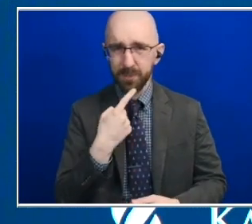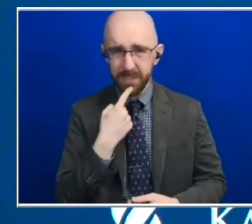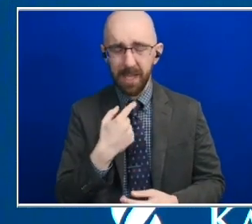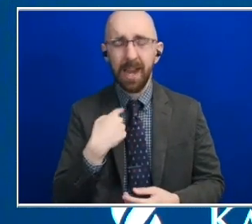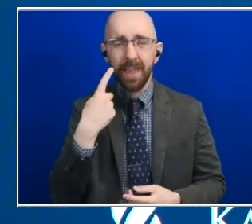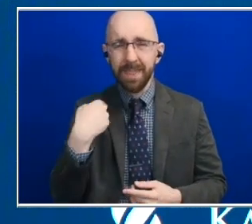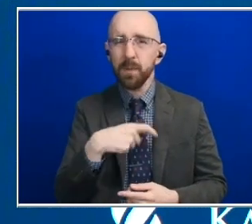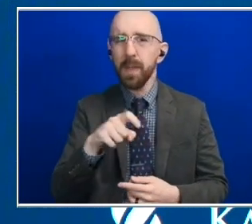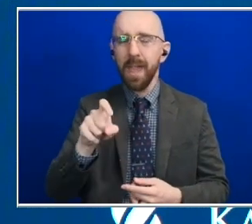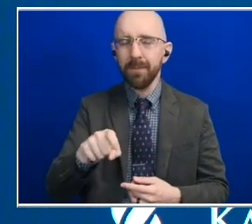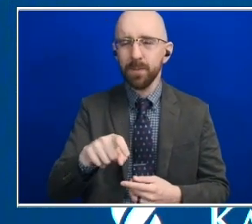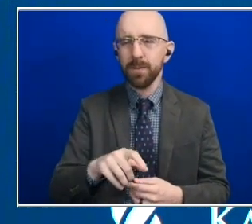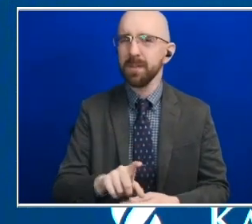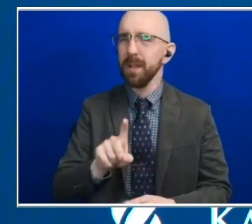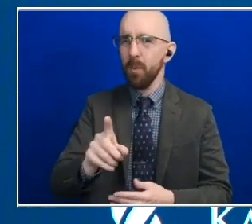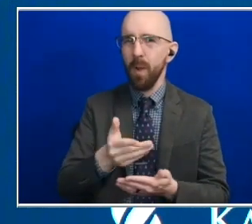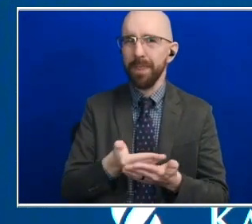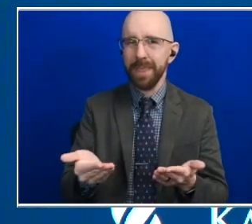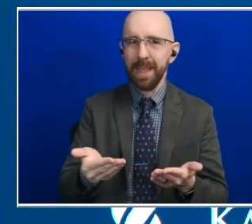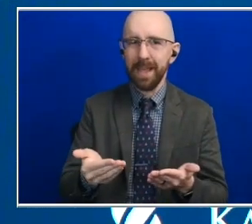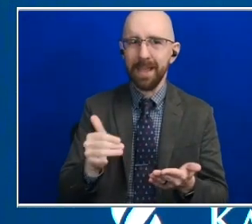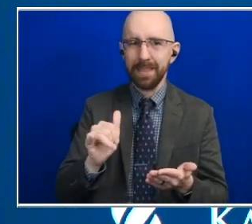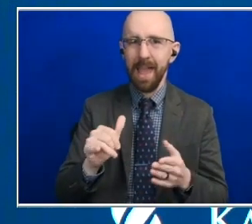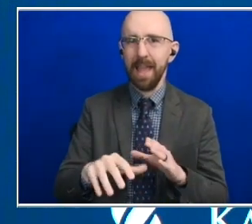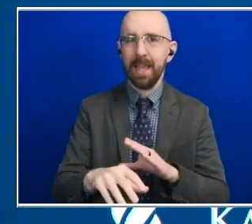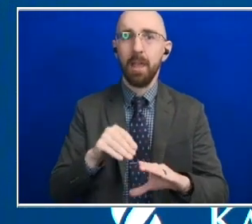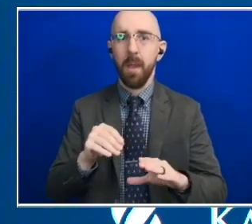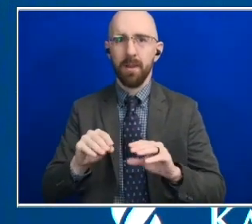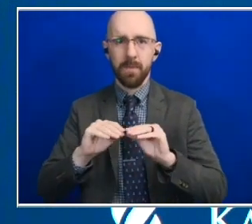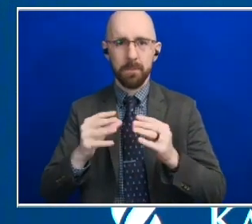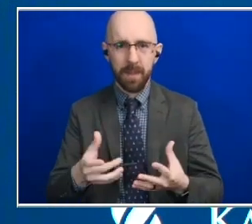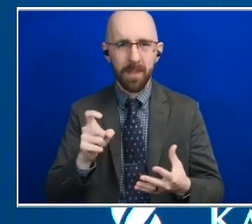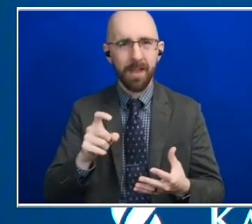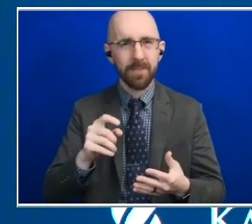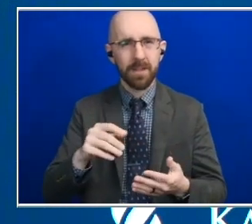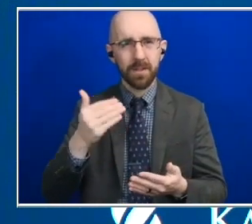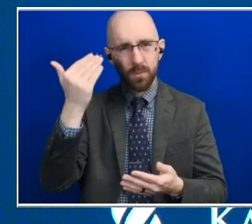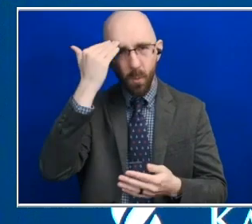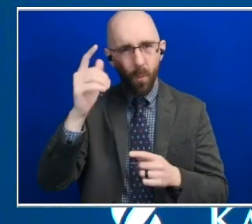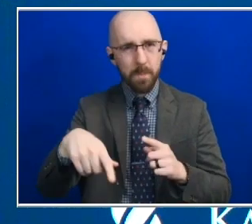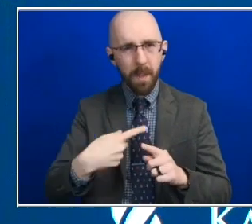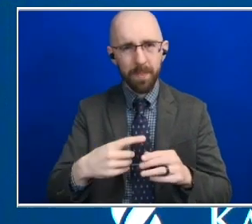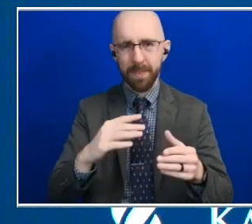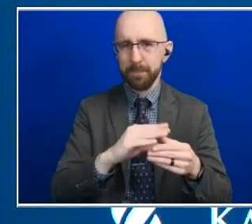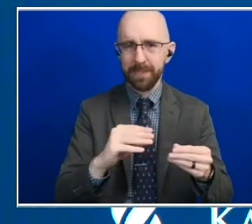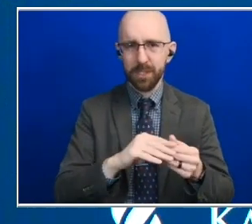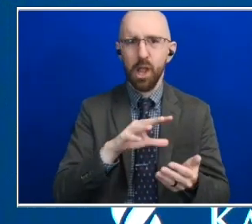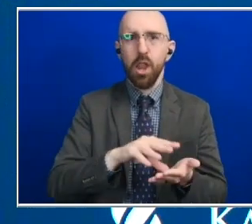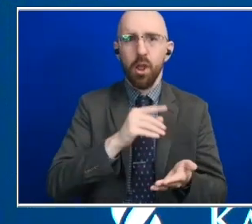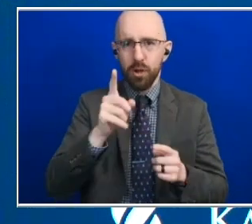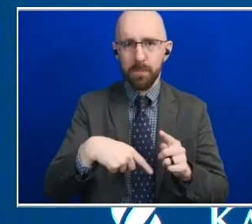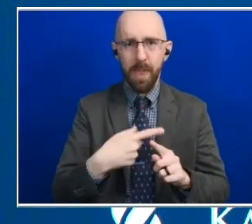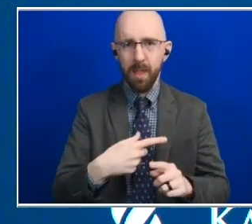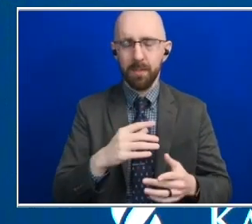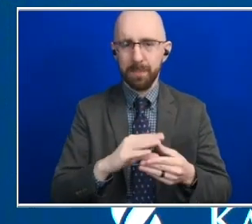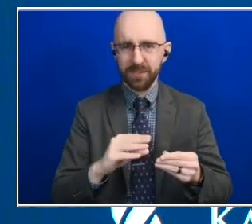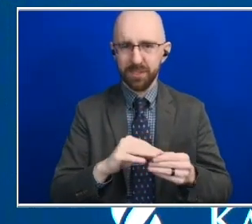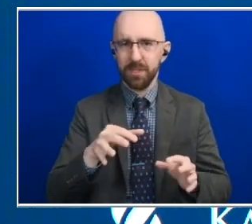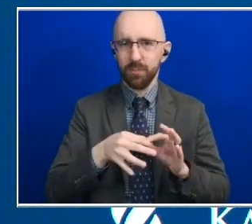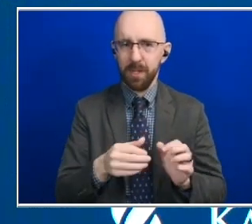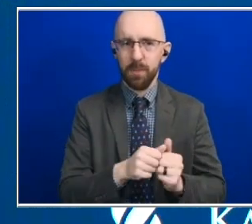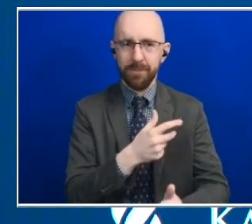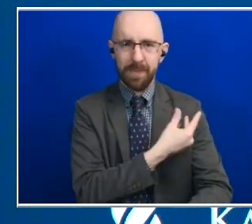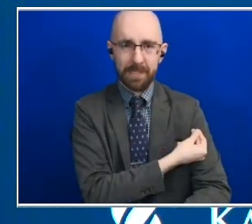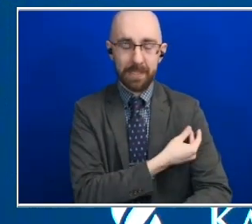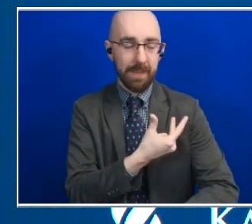one thing that kind of bore out of the pandemic, we need to learn and understand about our messaging about vaccines. So number one, vaccines do not really protect